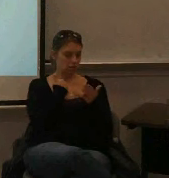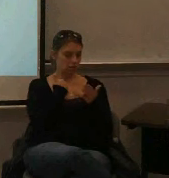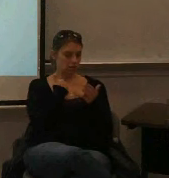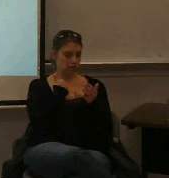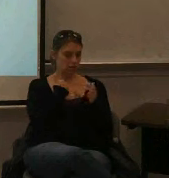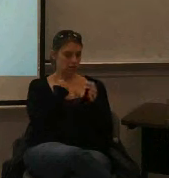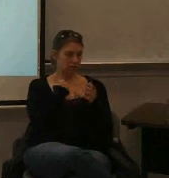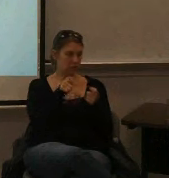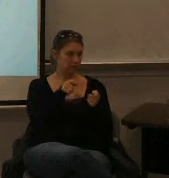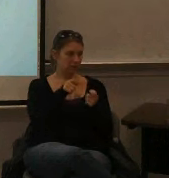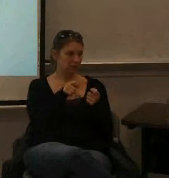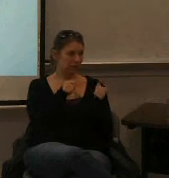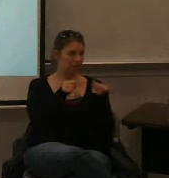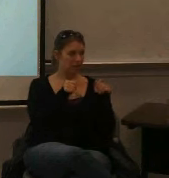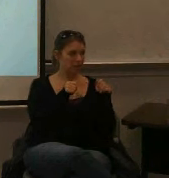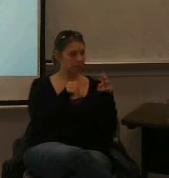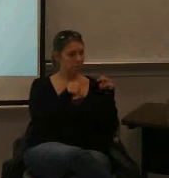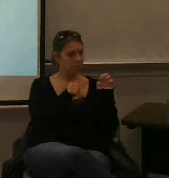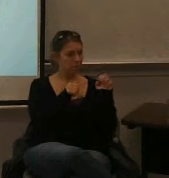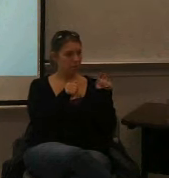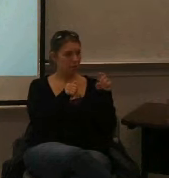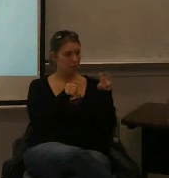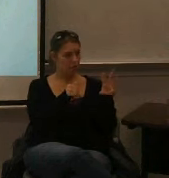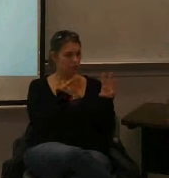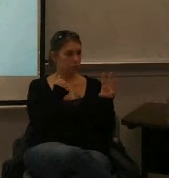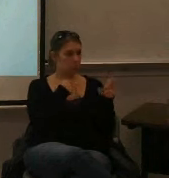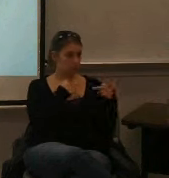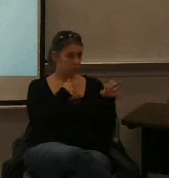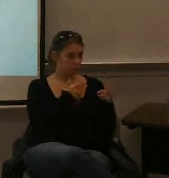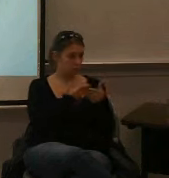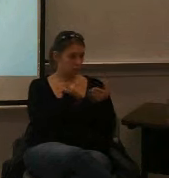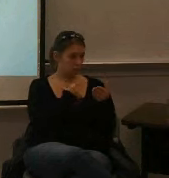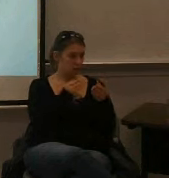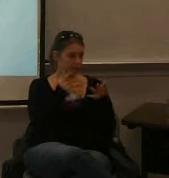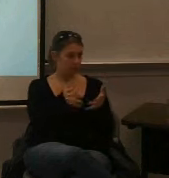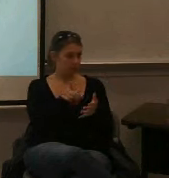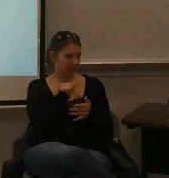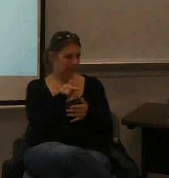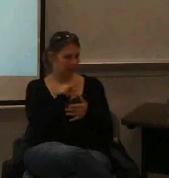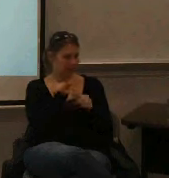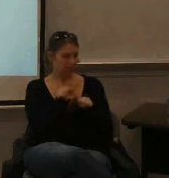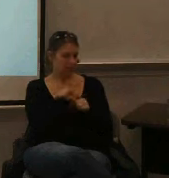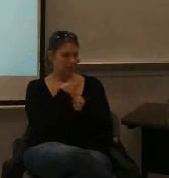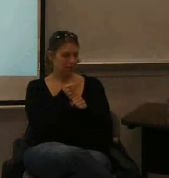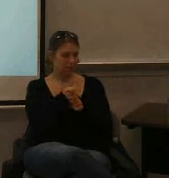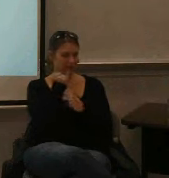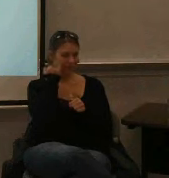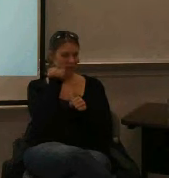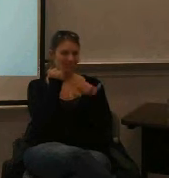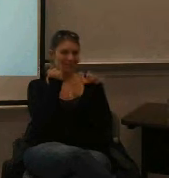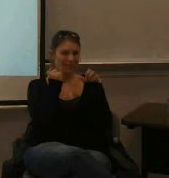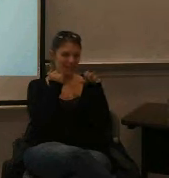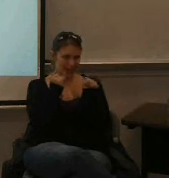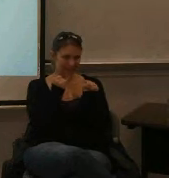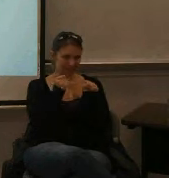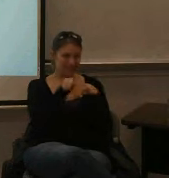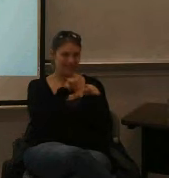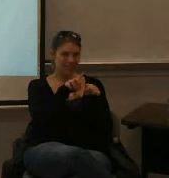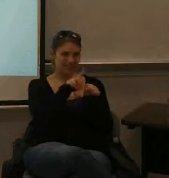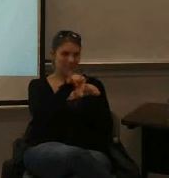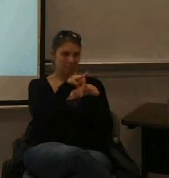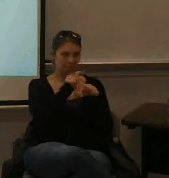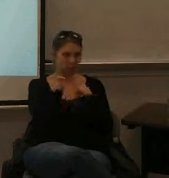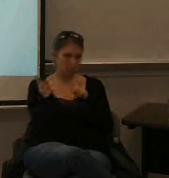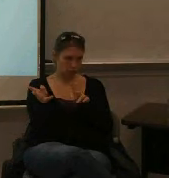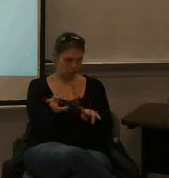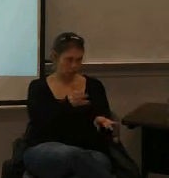a meadow that was clearly a pond before, and then remaining lakes. And so you could reconstruct this idea that yes, sediments do